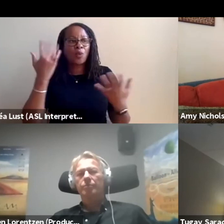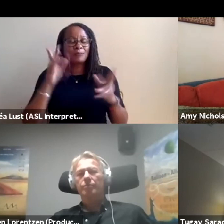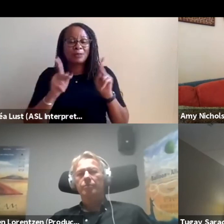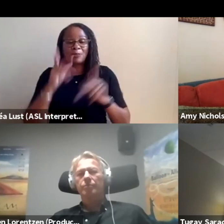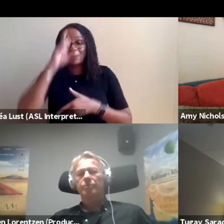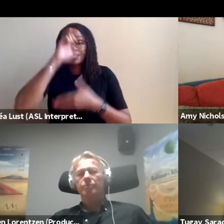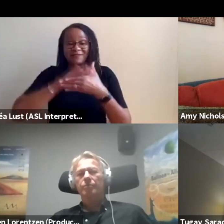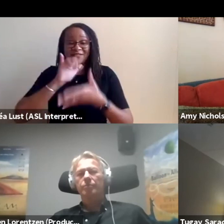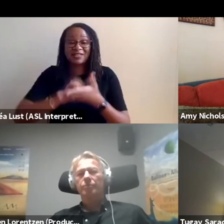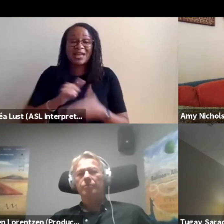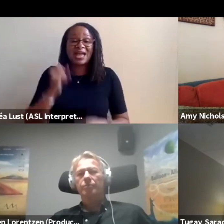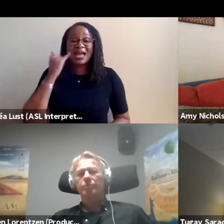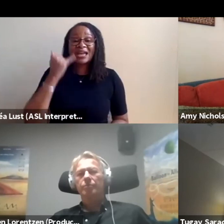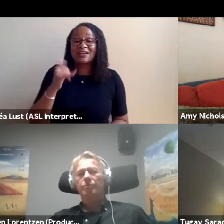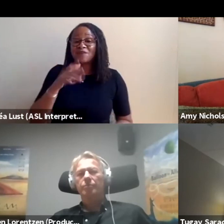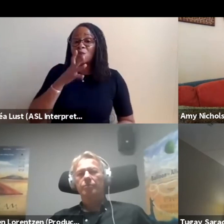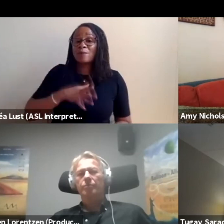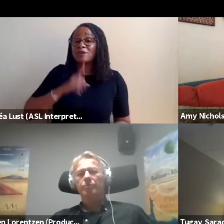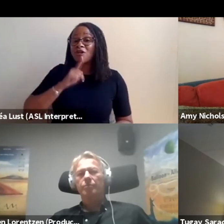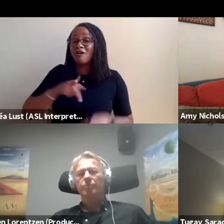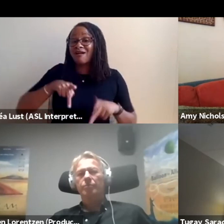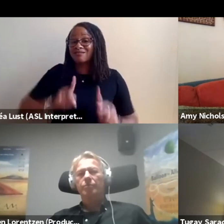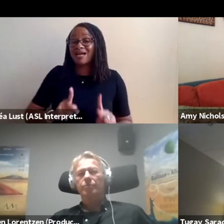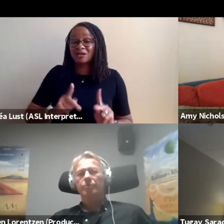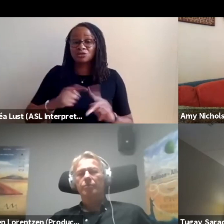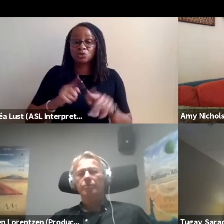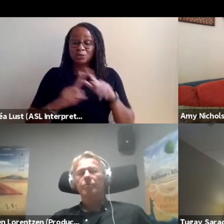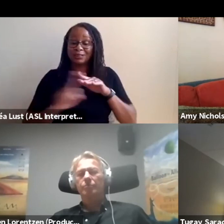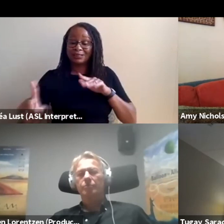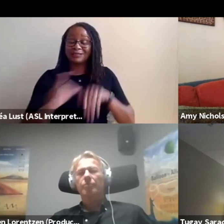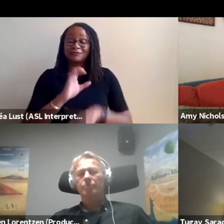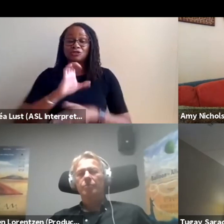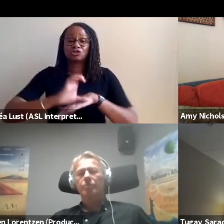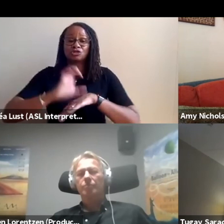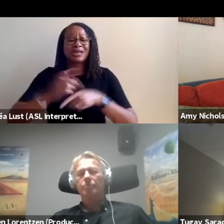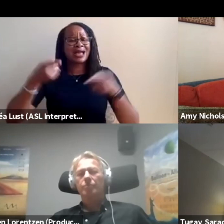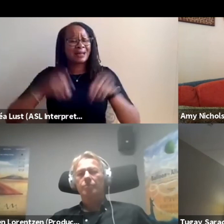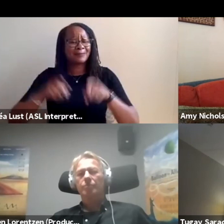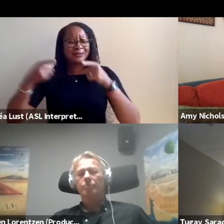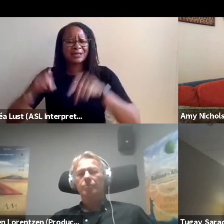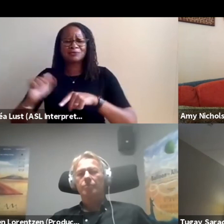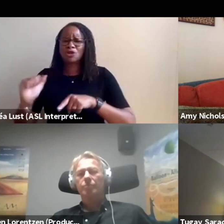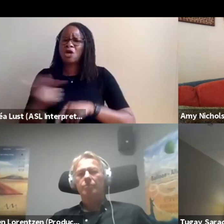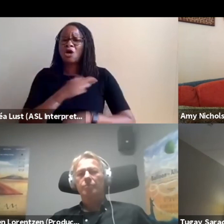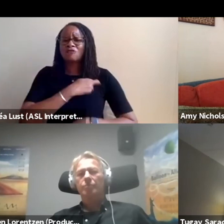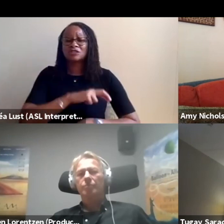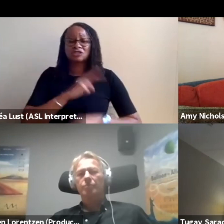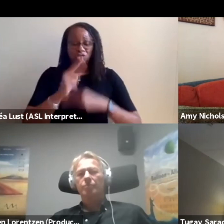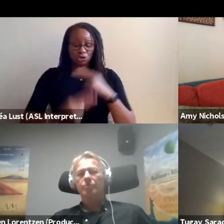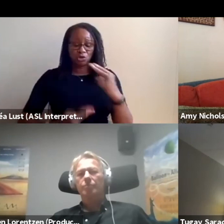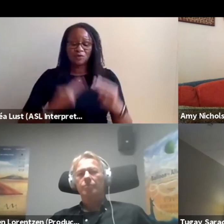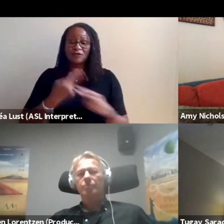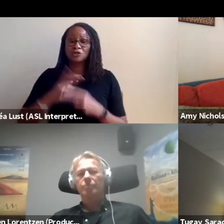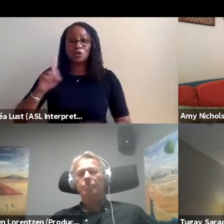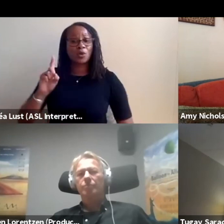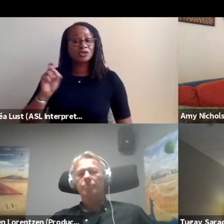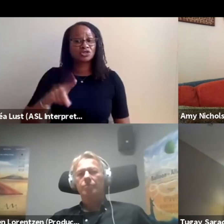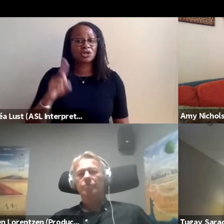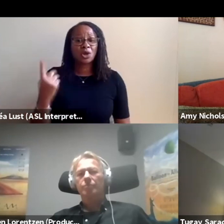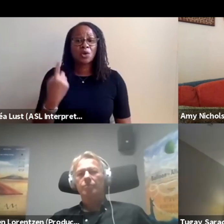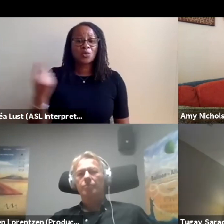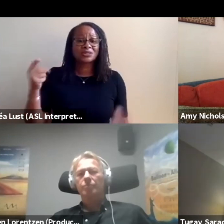whether women are allowed to leave a church, these are happening in all religions, you know, and they're very universal questions.